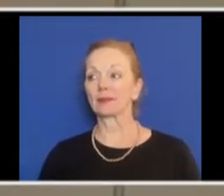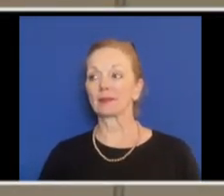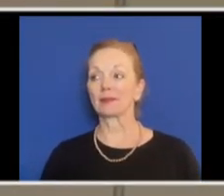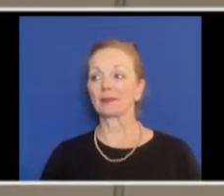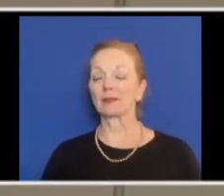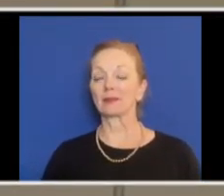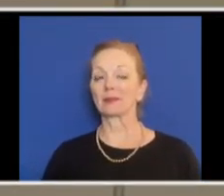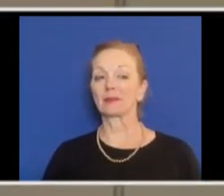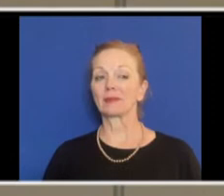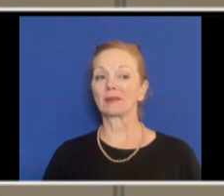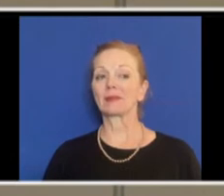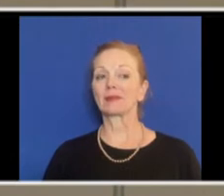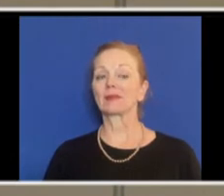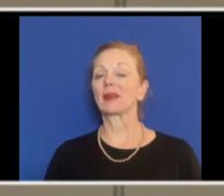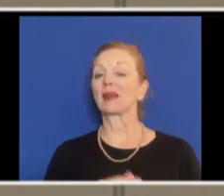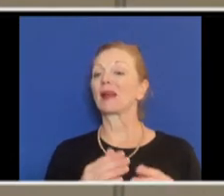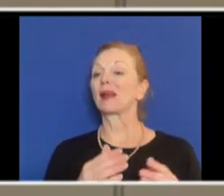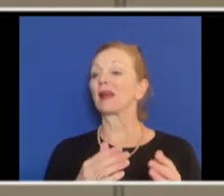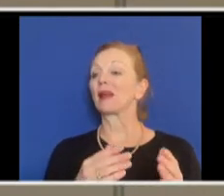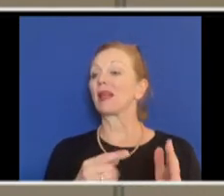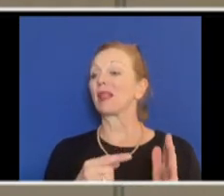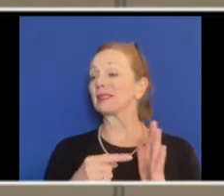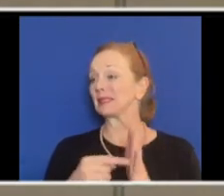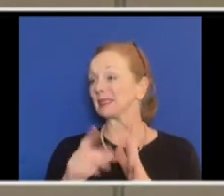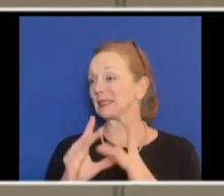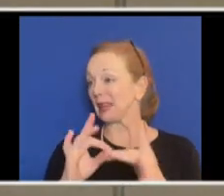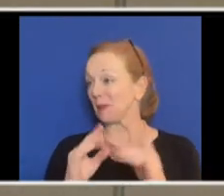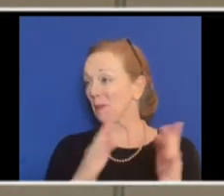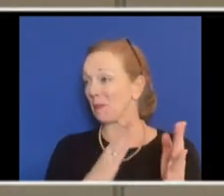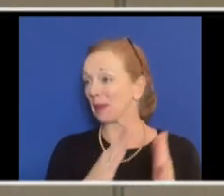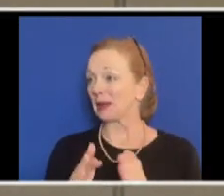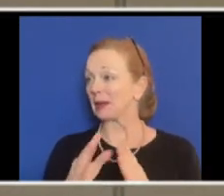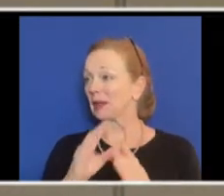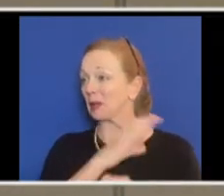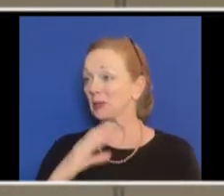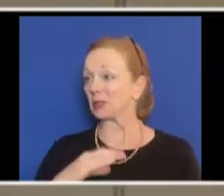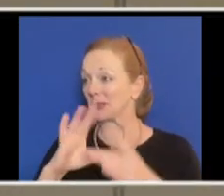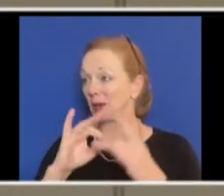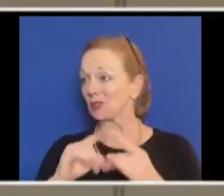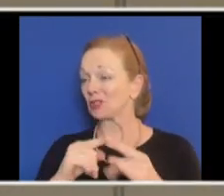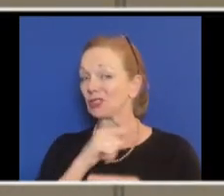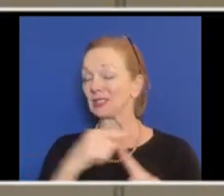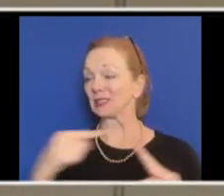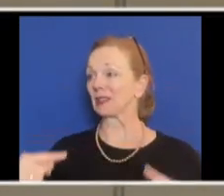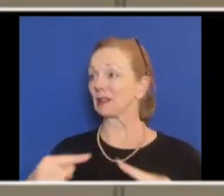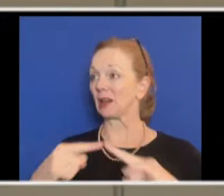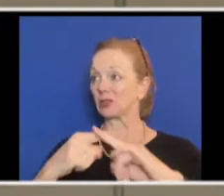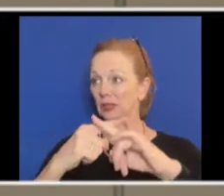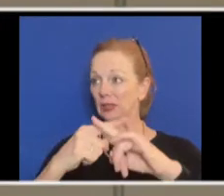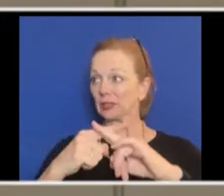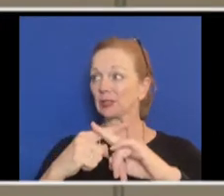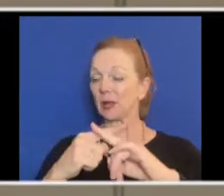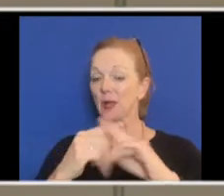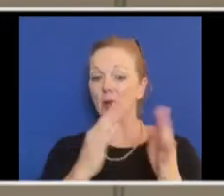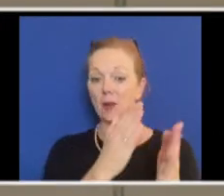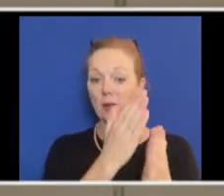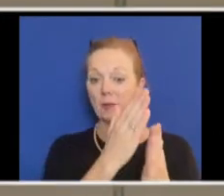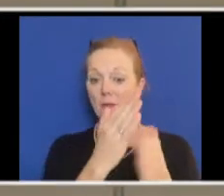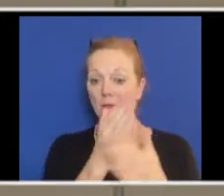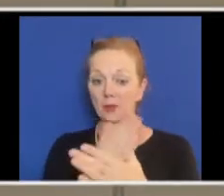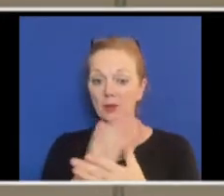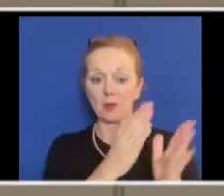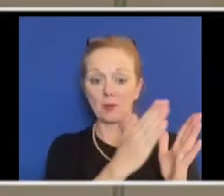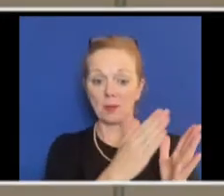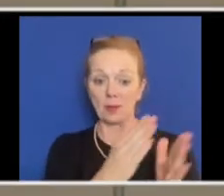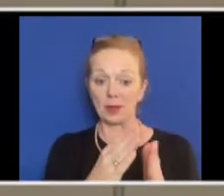statement we have a contradiction between the Planning Commission the